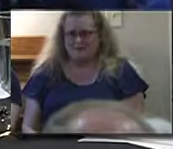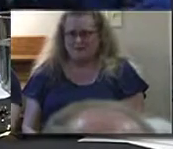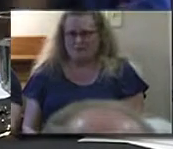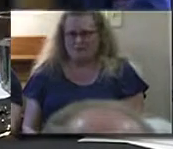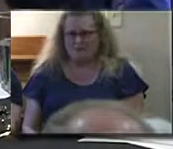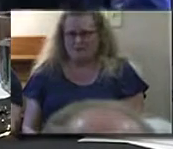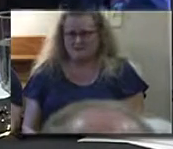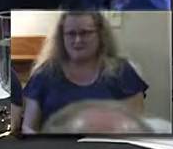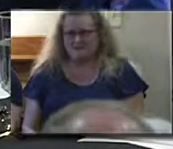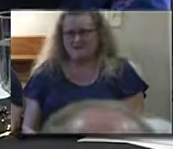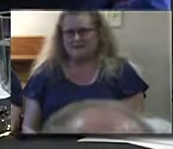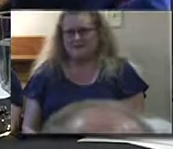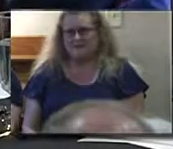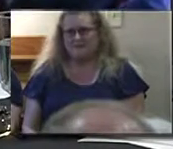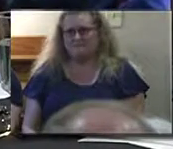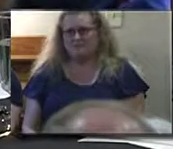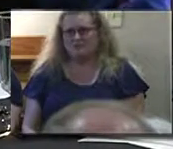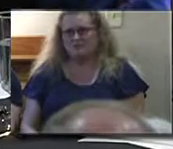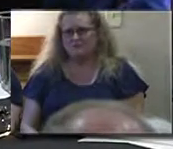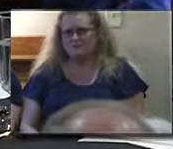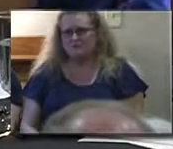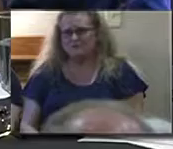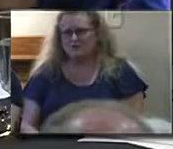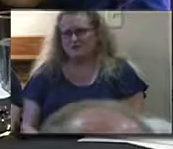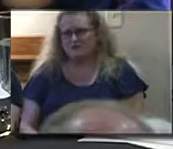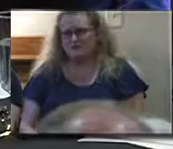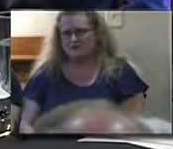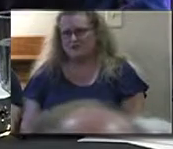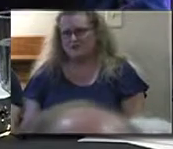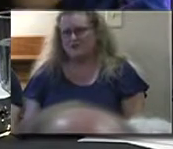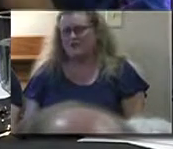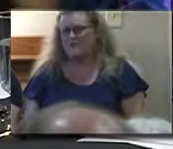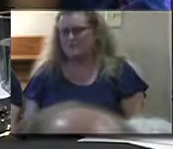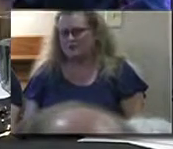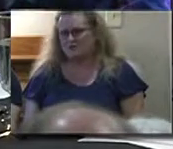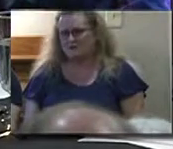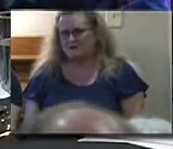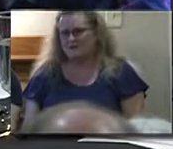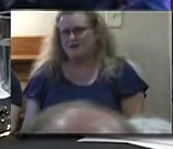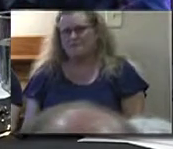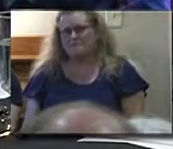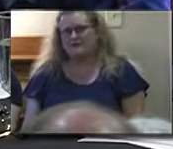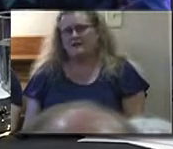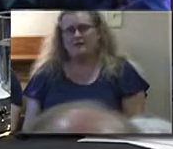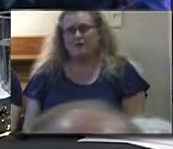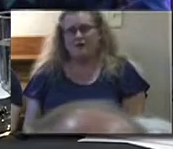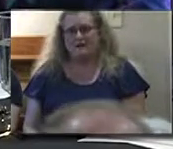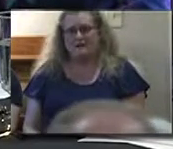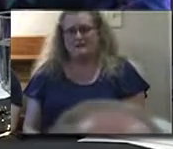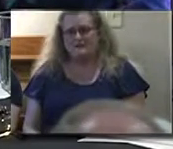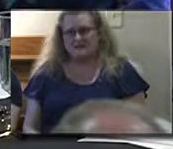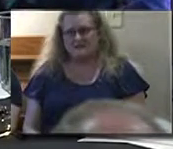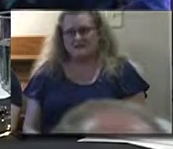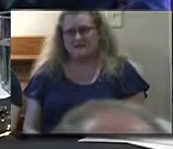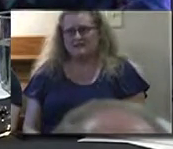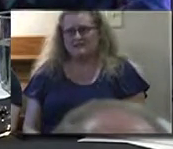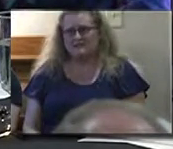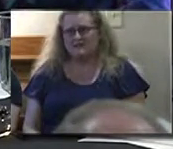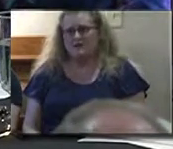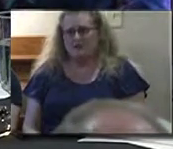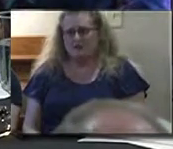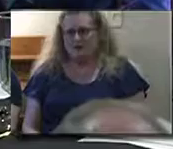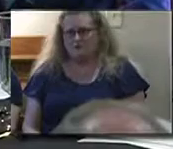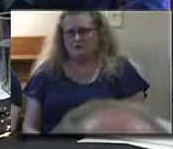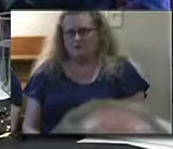I pick Ohio State? General deaf education is always under special ed, but at Ohio State,